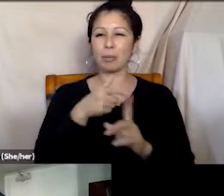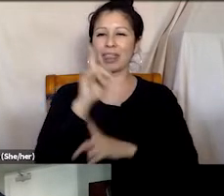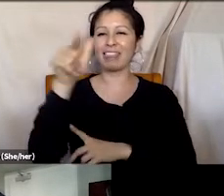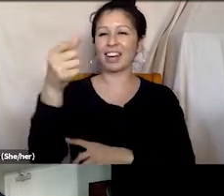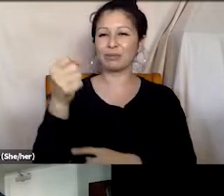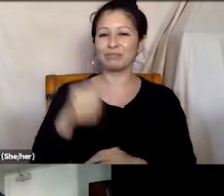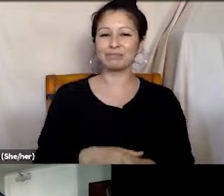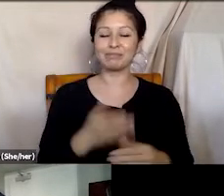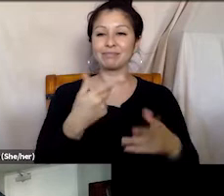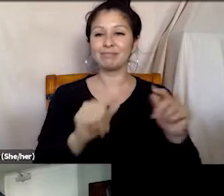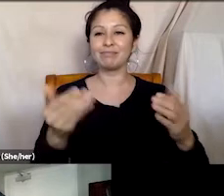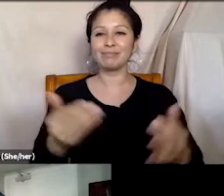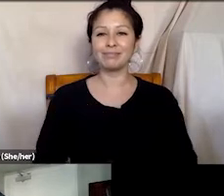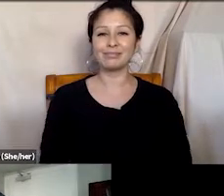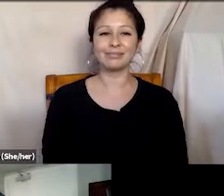on. Next slide.